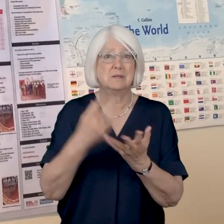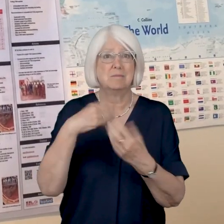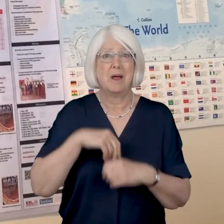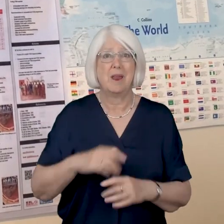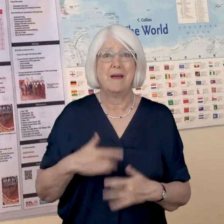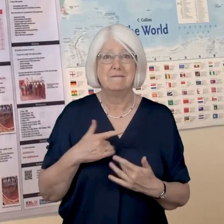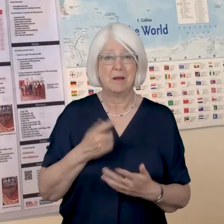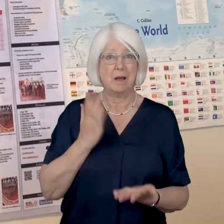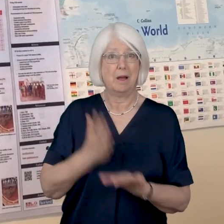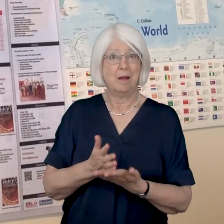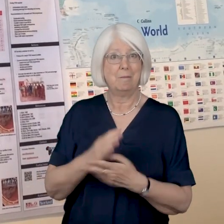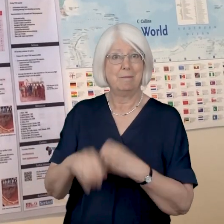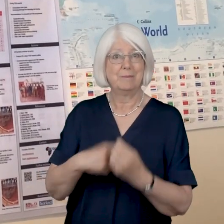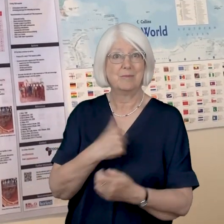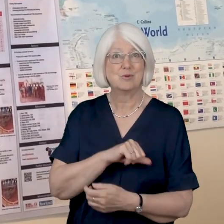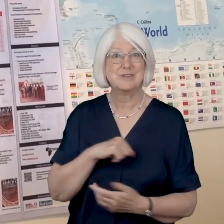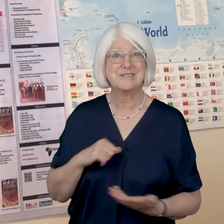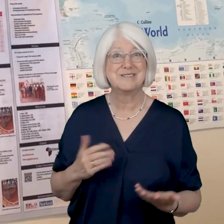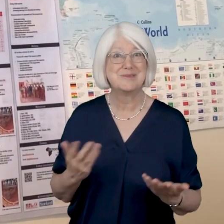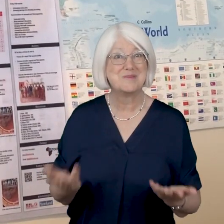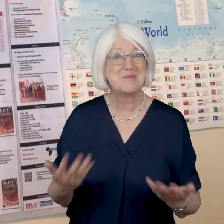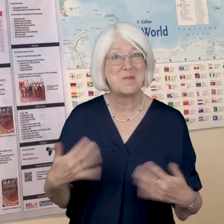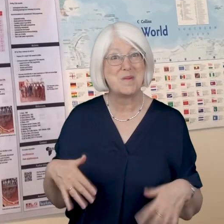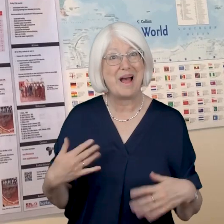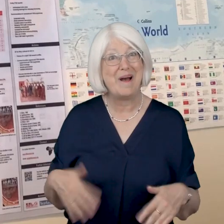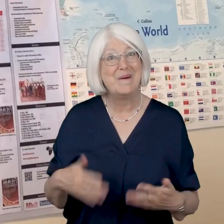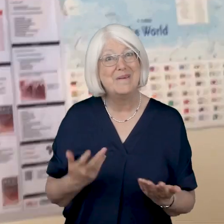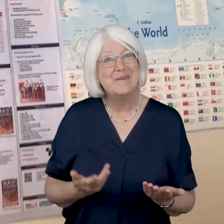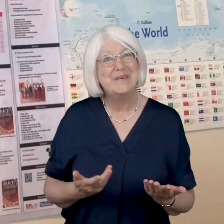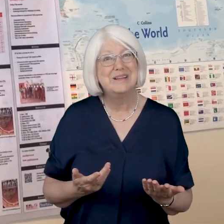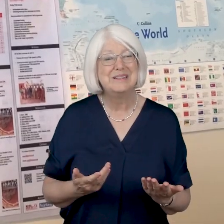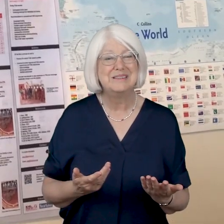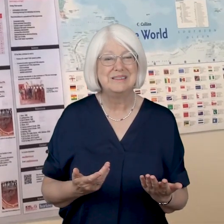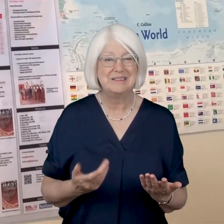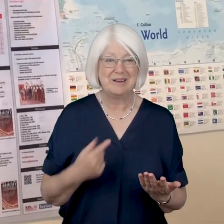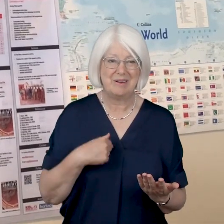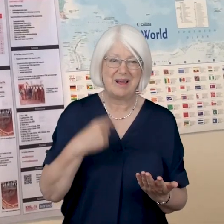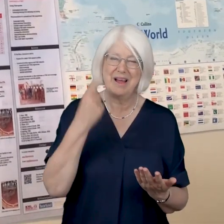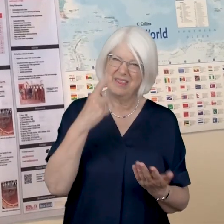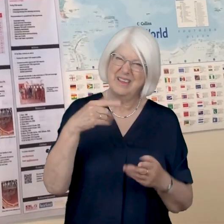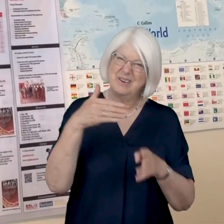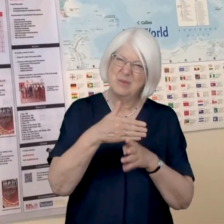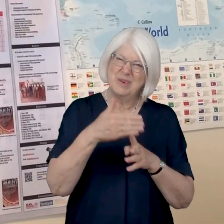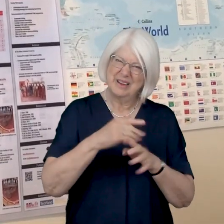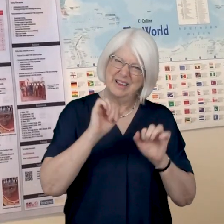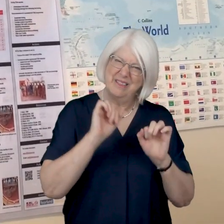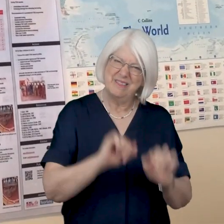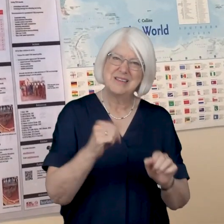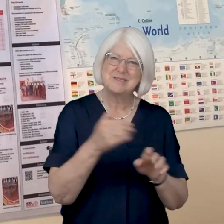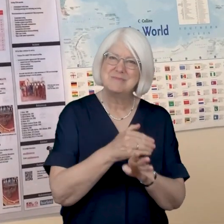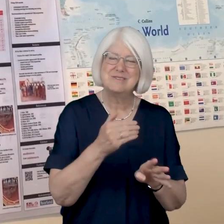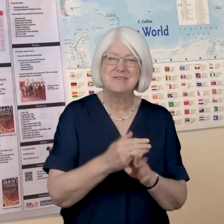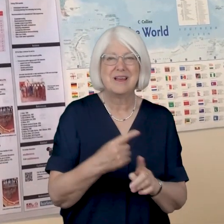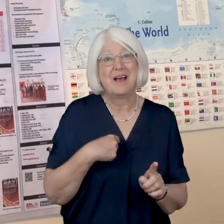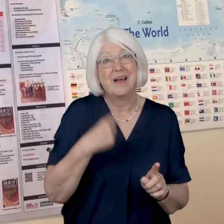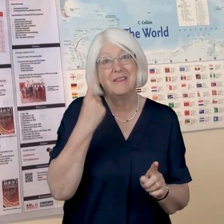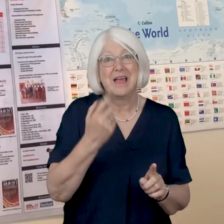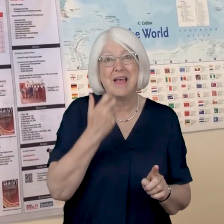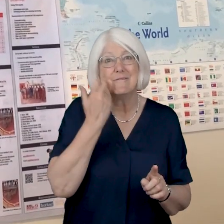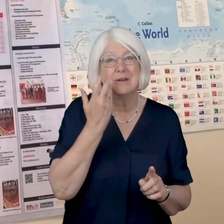life. And he made that commitment and is now in the kingdom. So I think really working in this ministry, it's really about